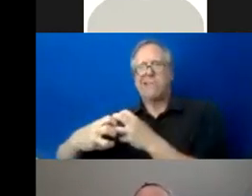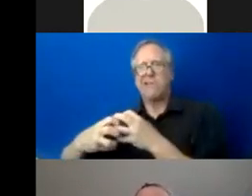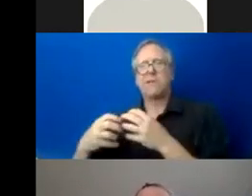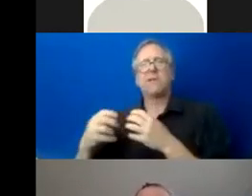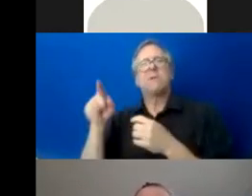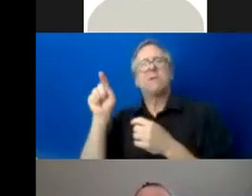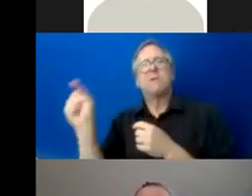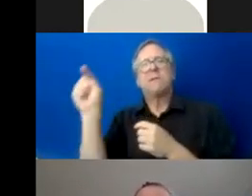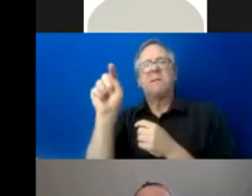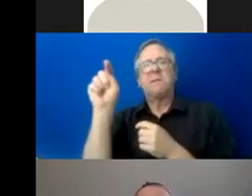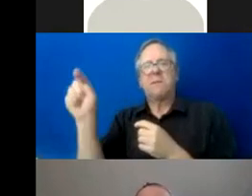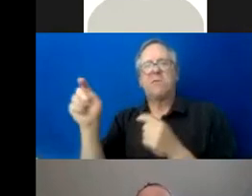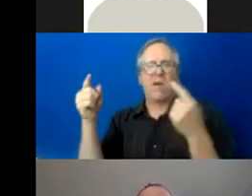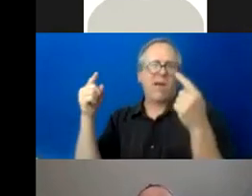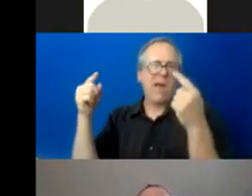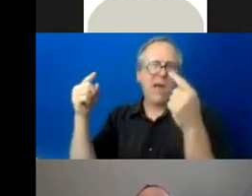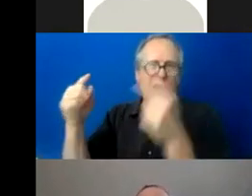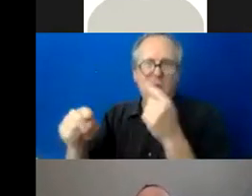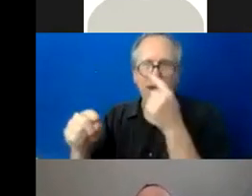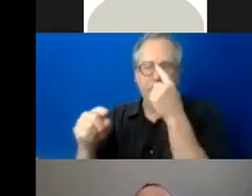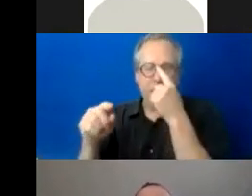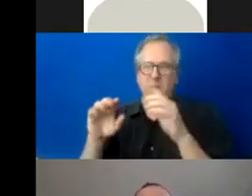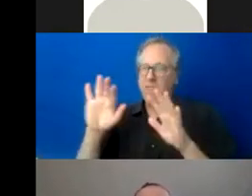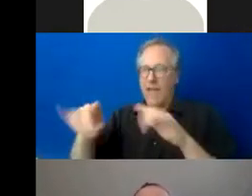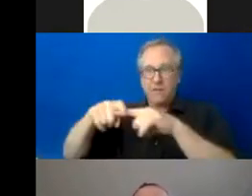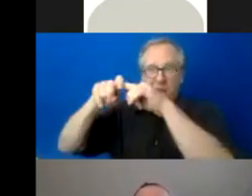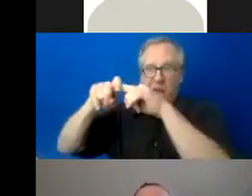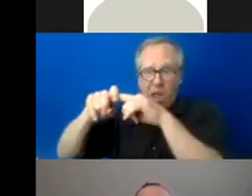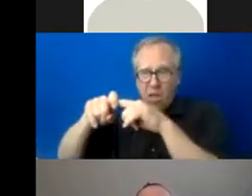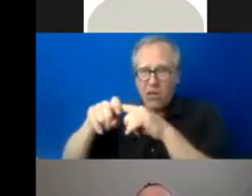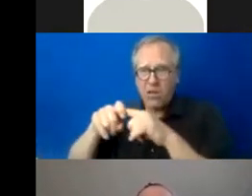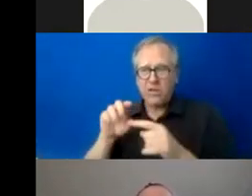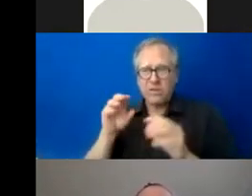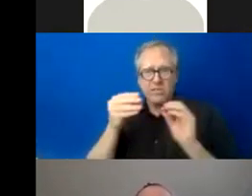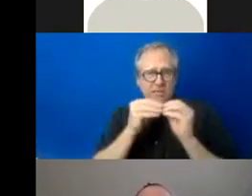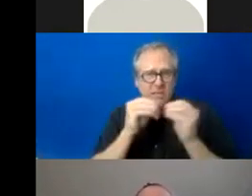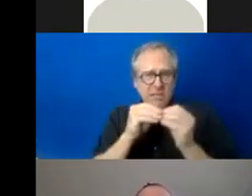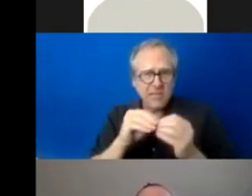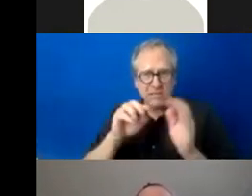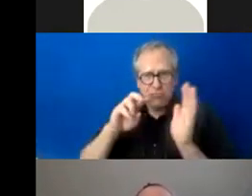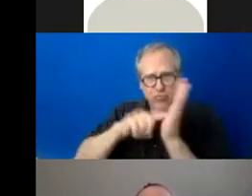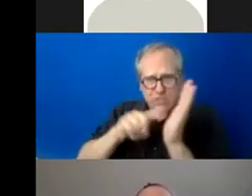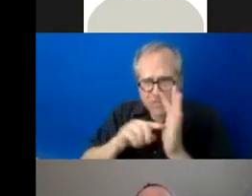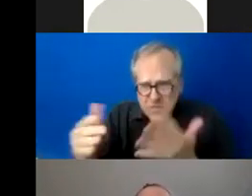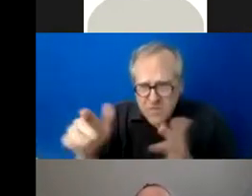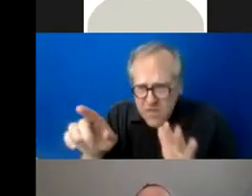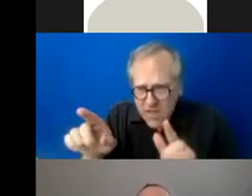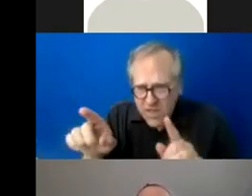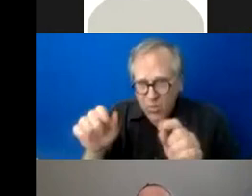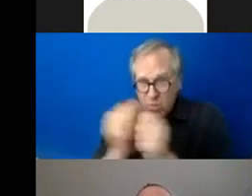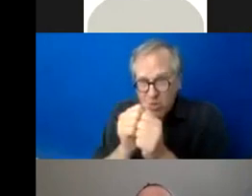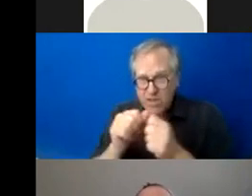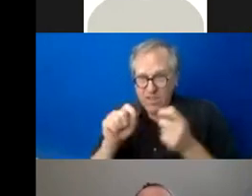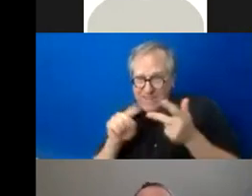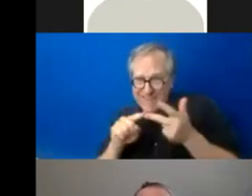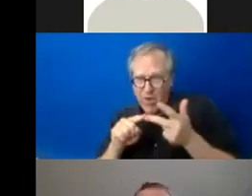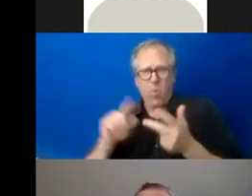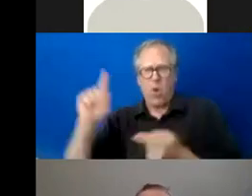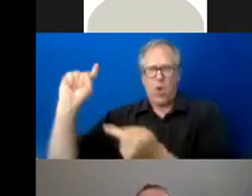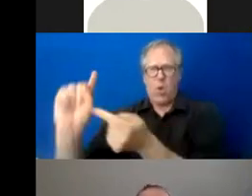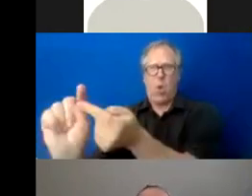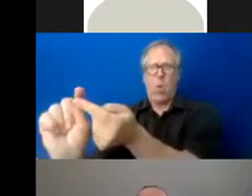vaccine safety monitoring process. This pause ended when the data confirmed that the chance of developing the rare clots with the vaccine is extremely